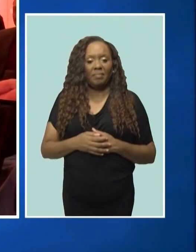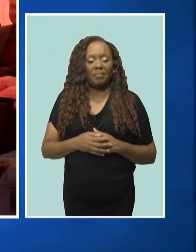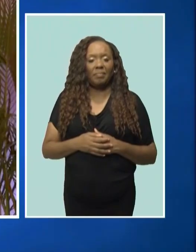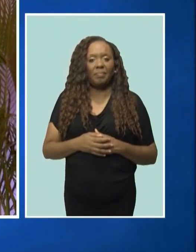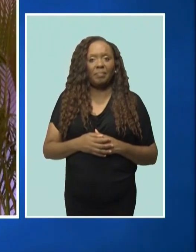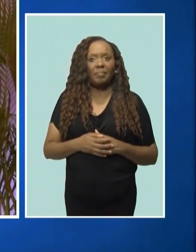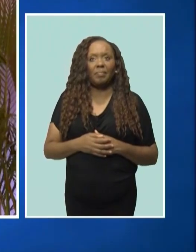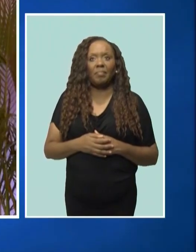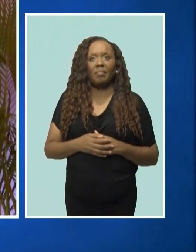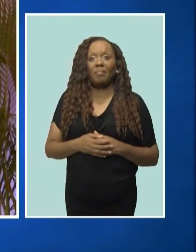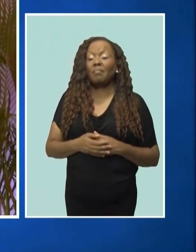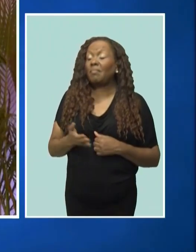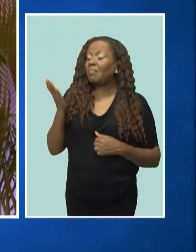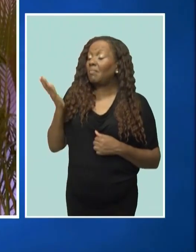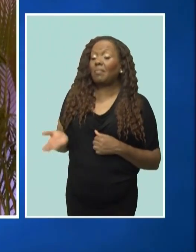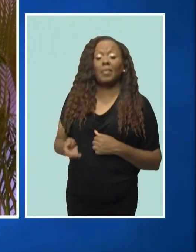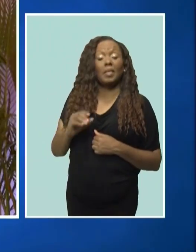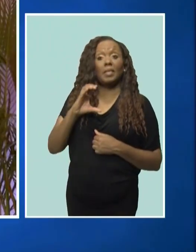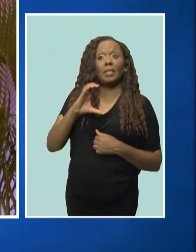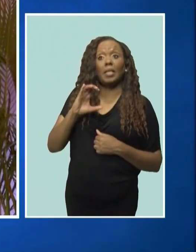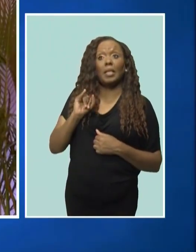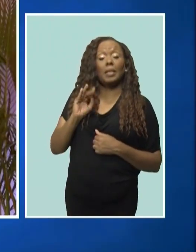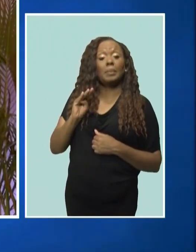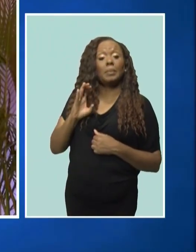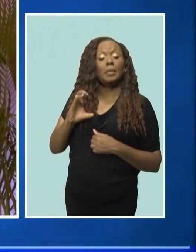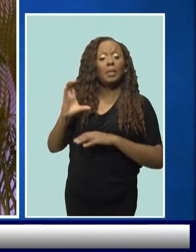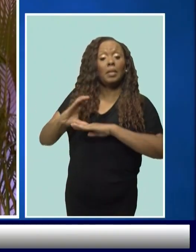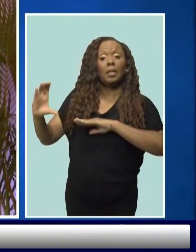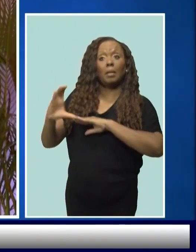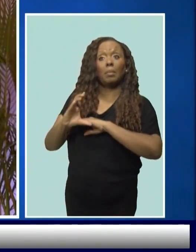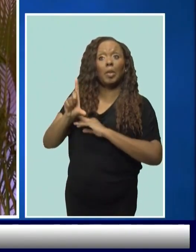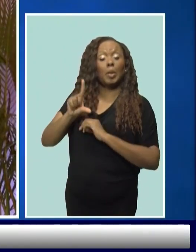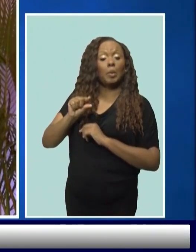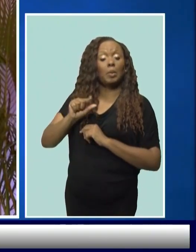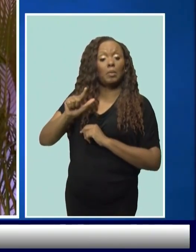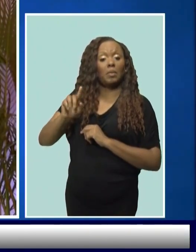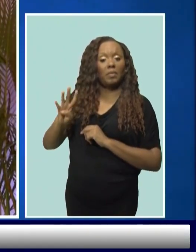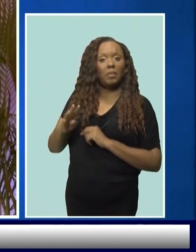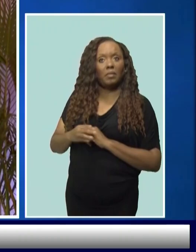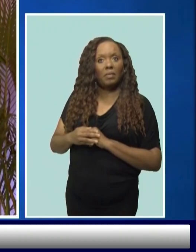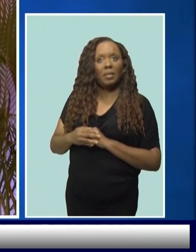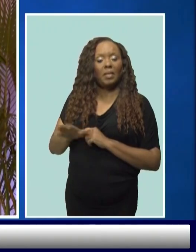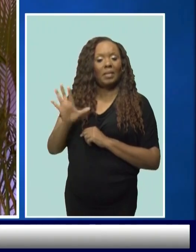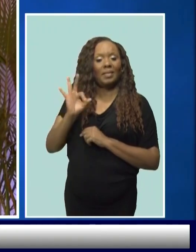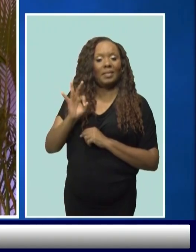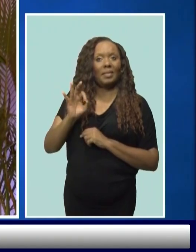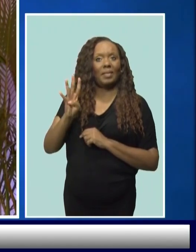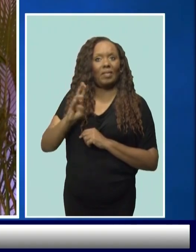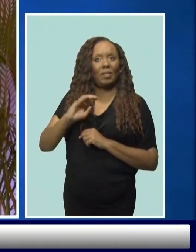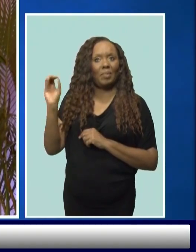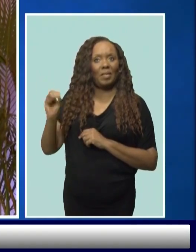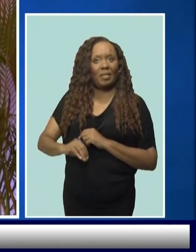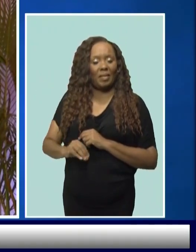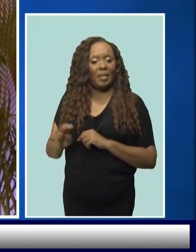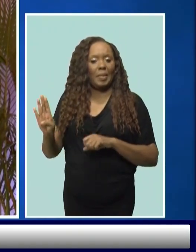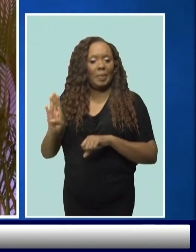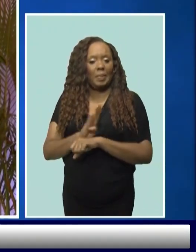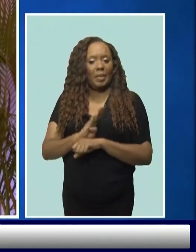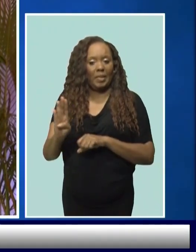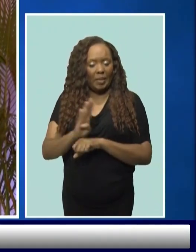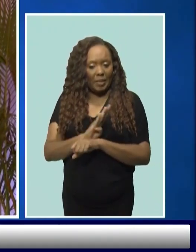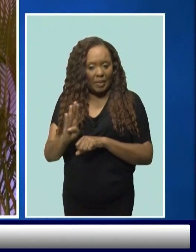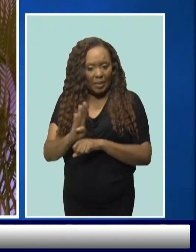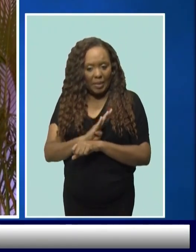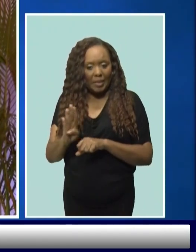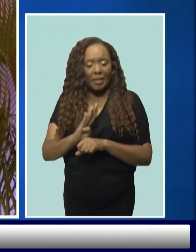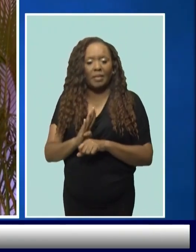In CIBC Caribbean in 2024, 94% of transactions across the bank are now done